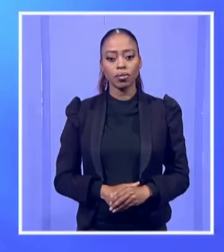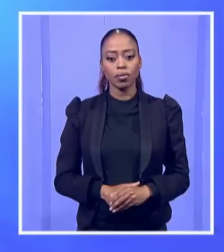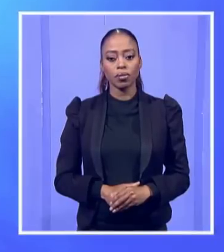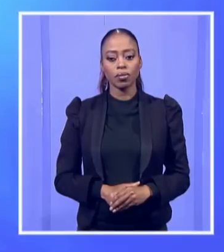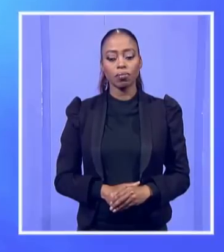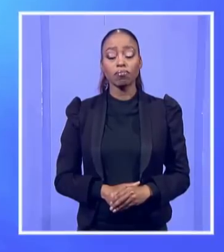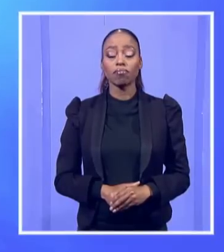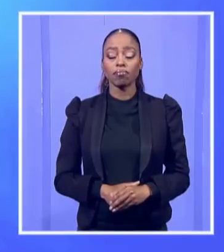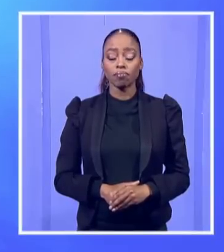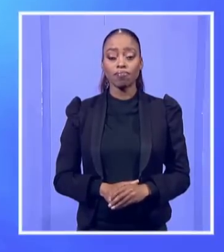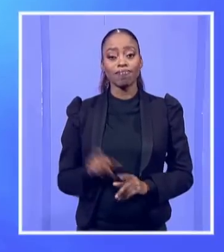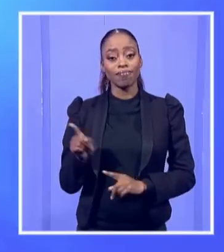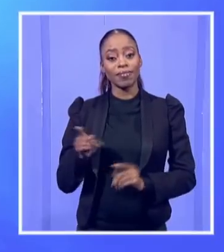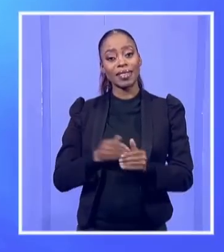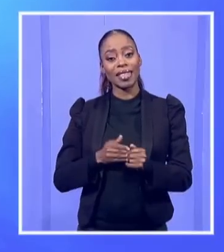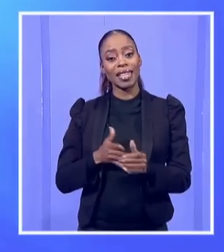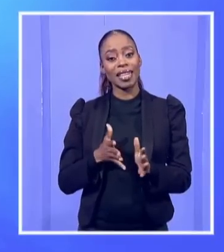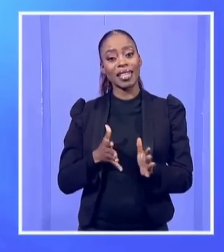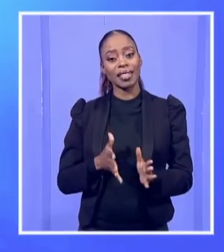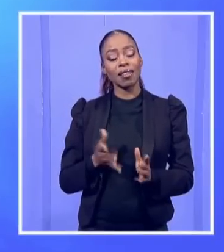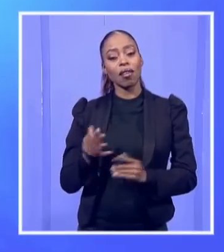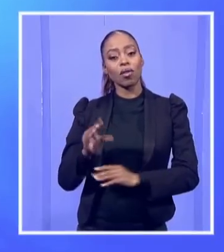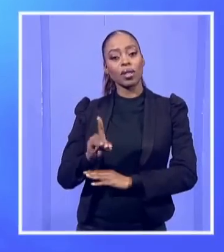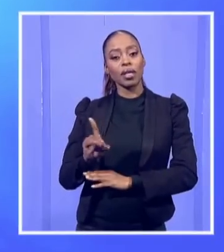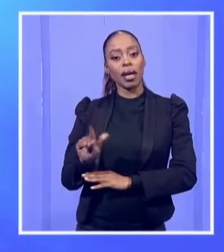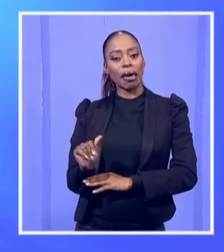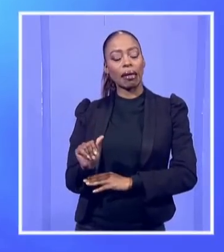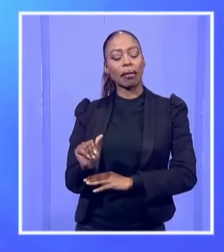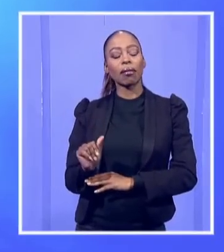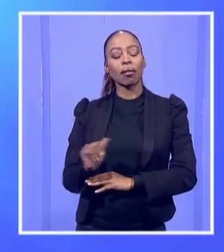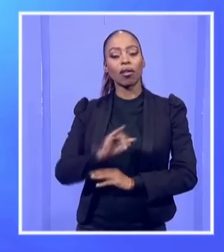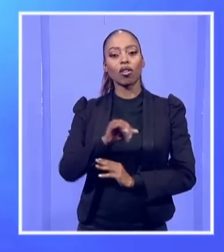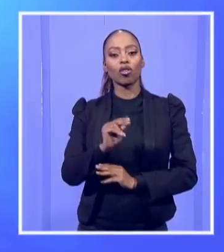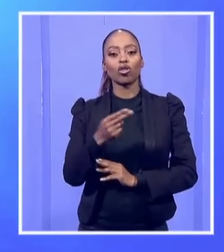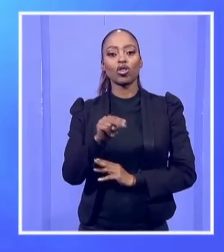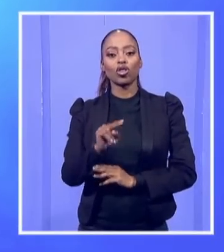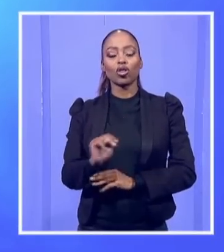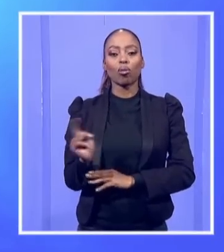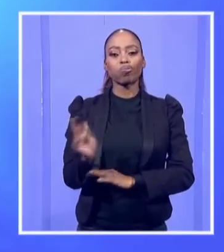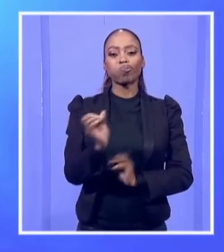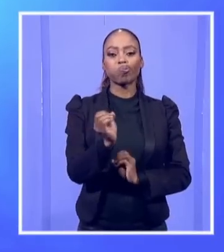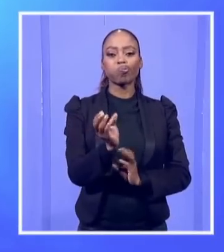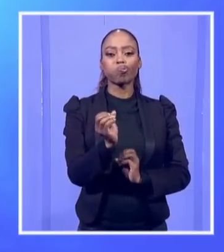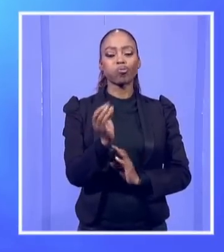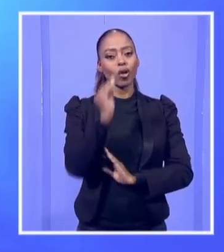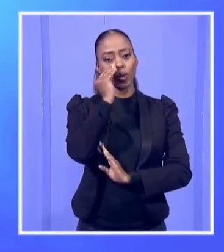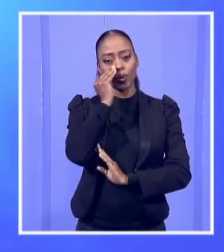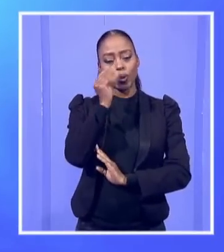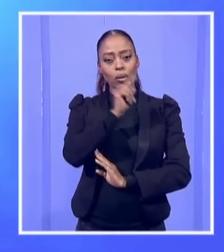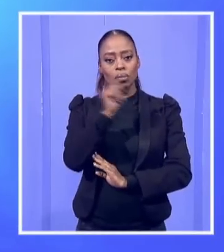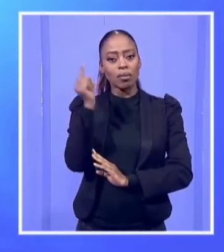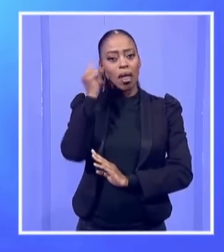Well, that was the leader of the Democratic Alliance, John Steenhuisen, giving the nation an address there on what he thinks we should be doing about the power crisis.